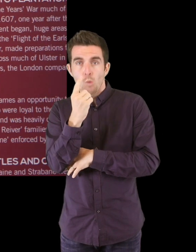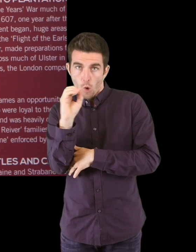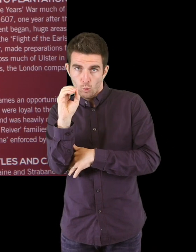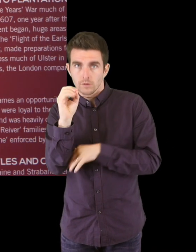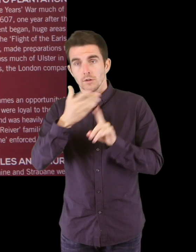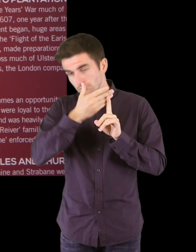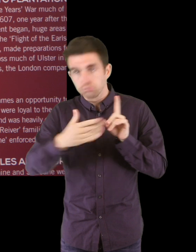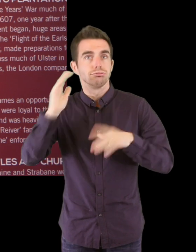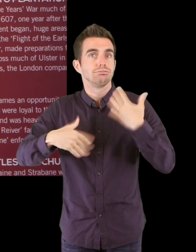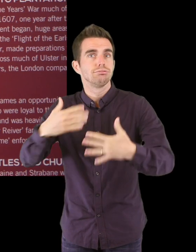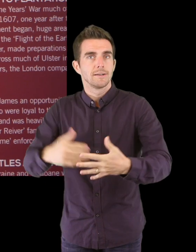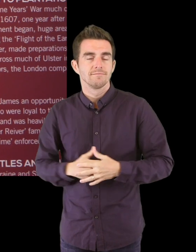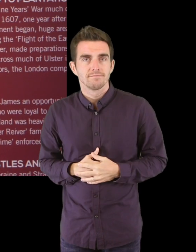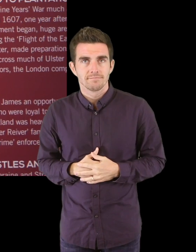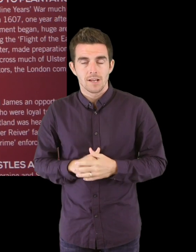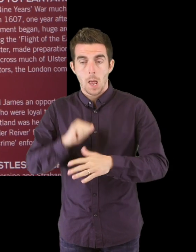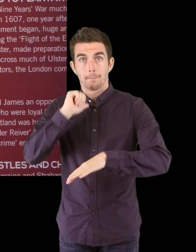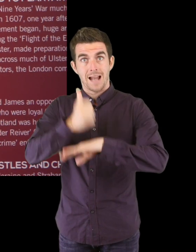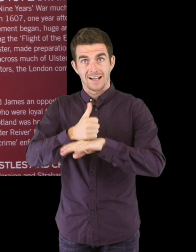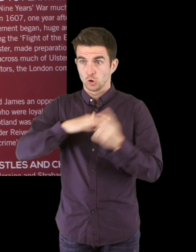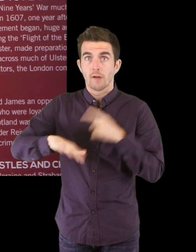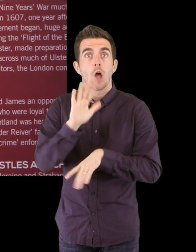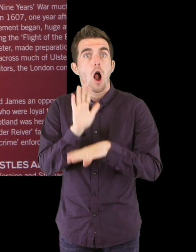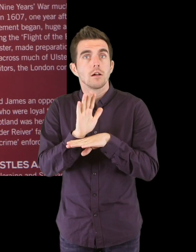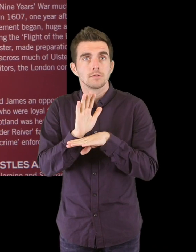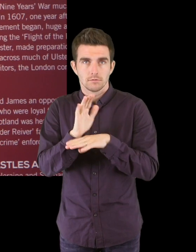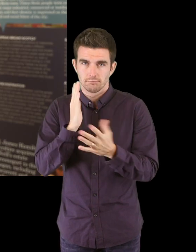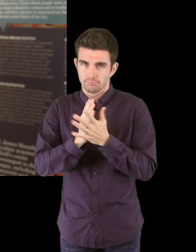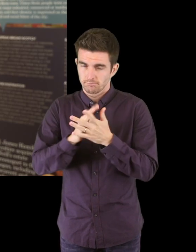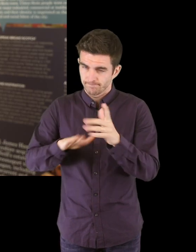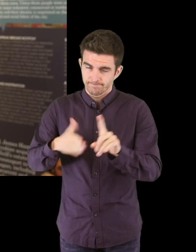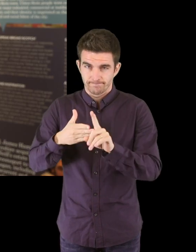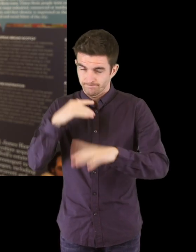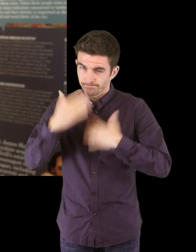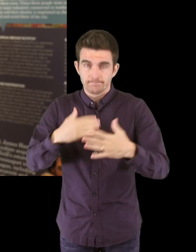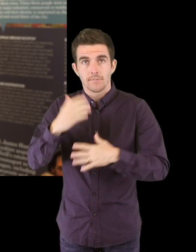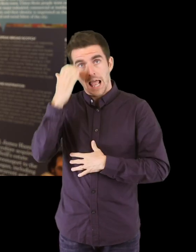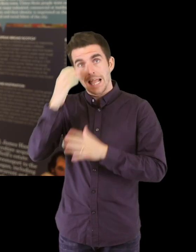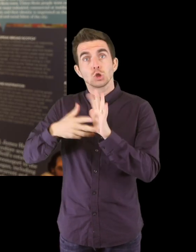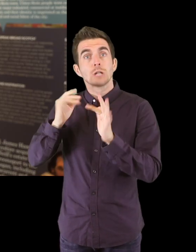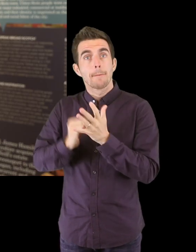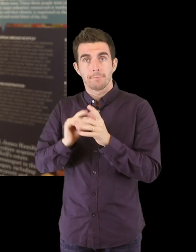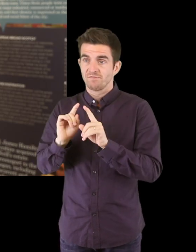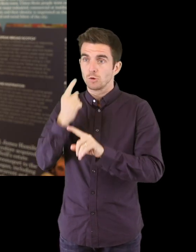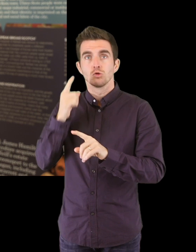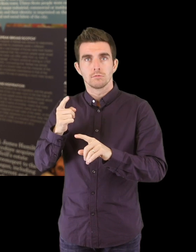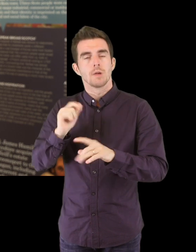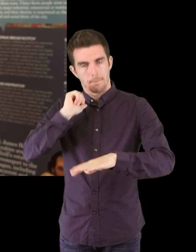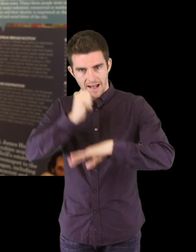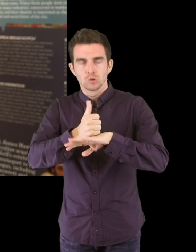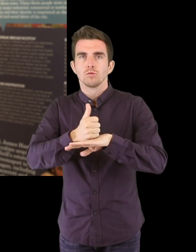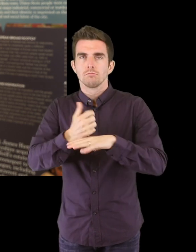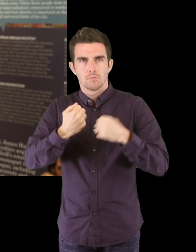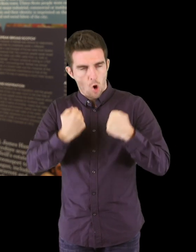1610. The Plantation of Ulster was a deliberate and ambitious attempt by King James I to plant loyal,